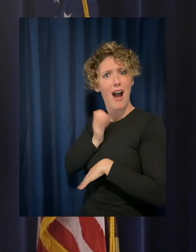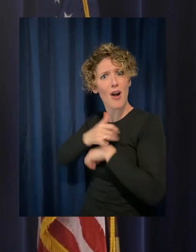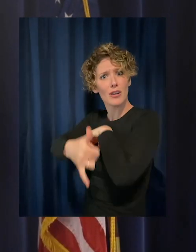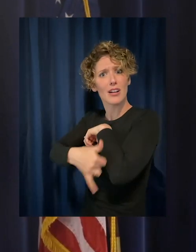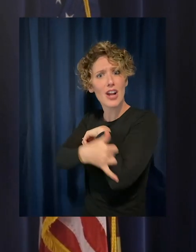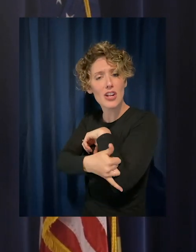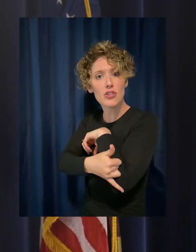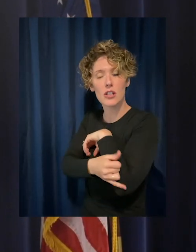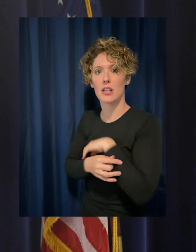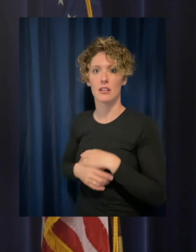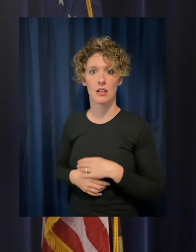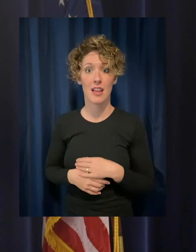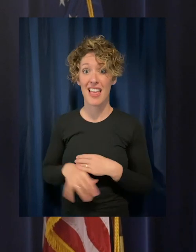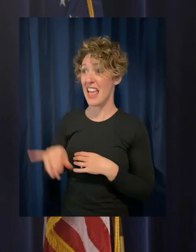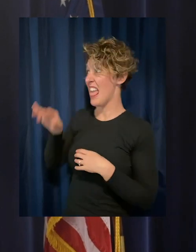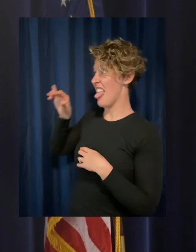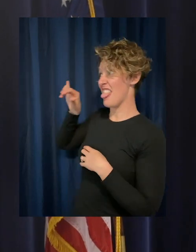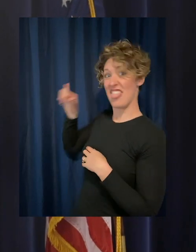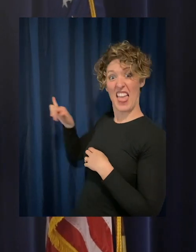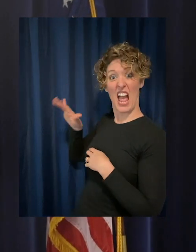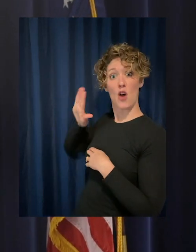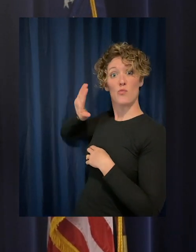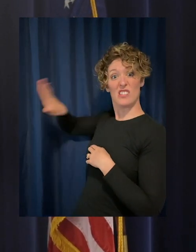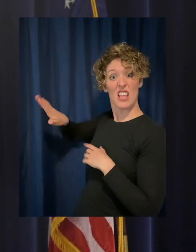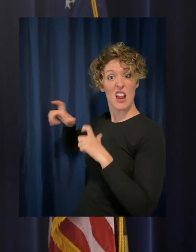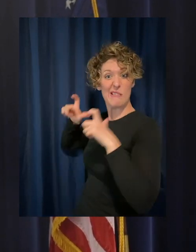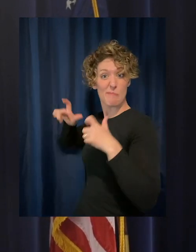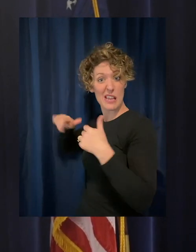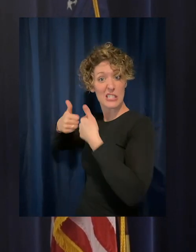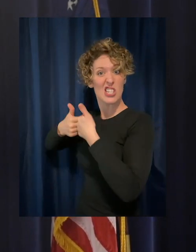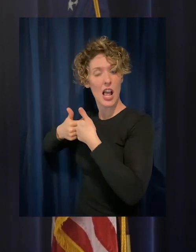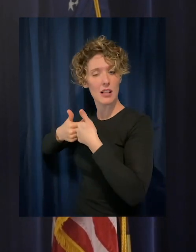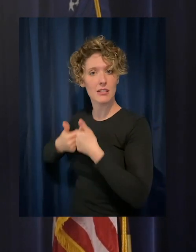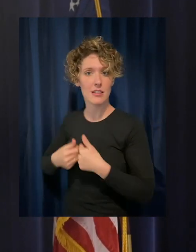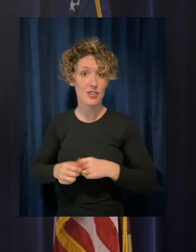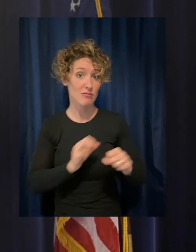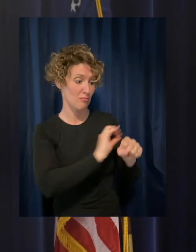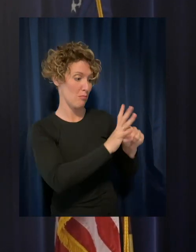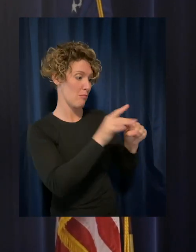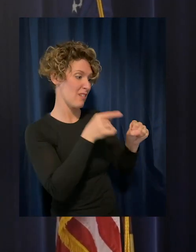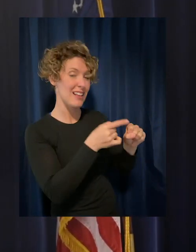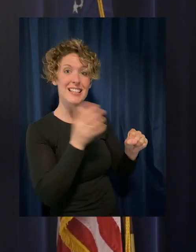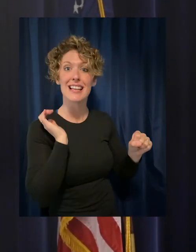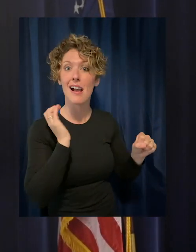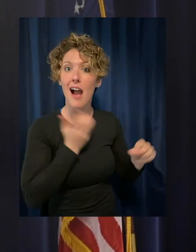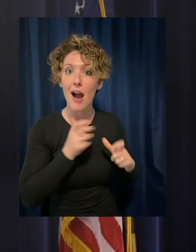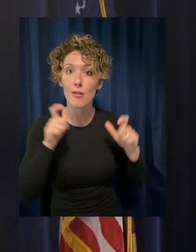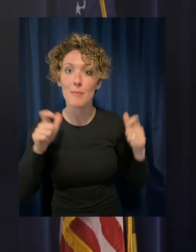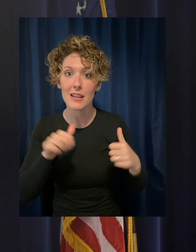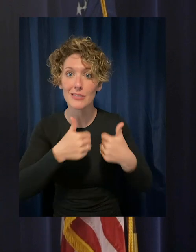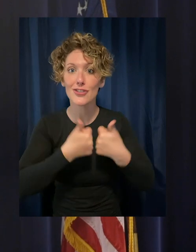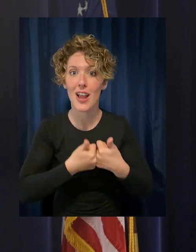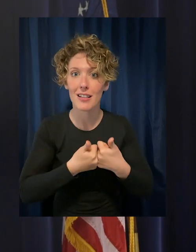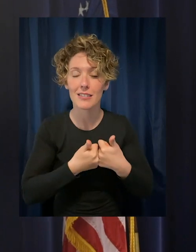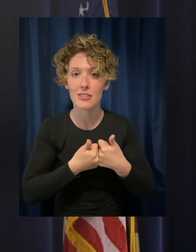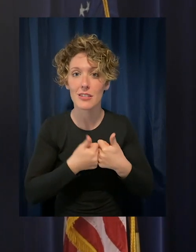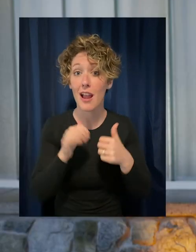now here whether we like it or not, and the only question is if we will use it to change the world. Thank you and good night.